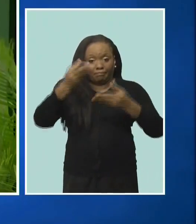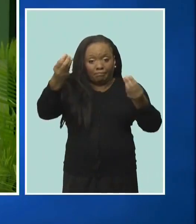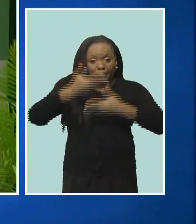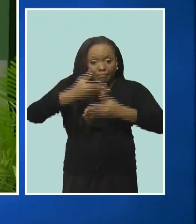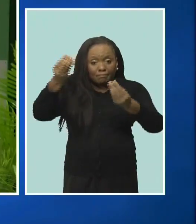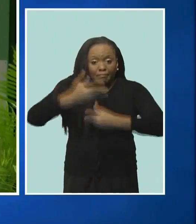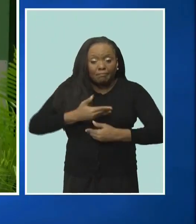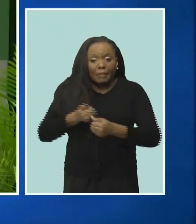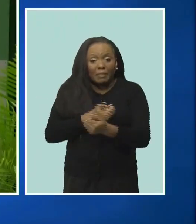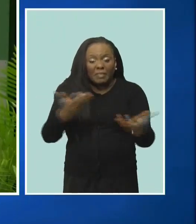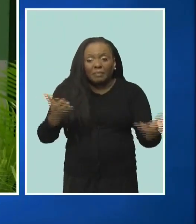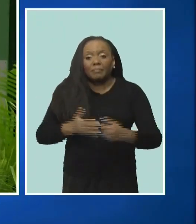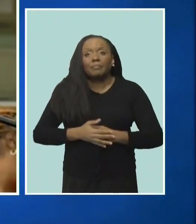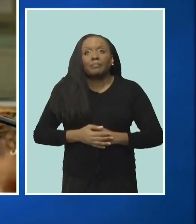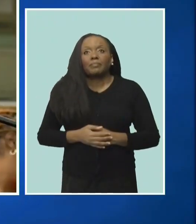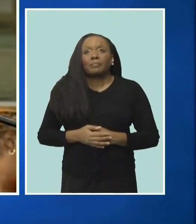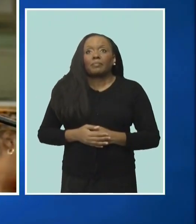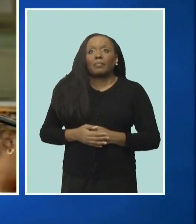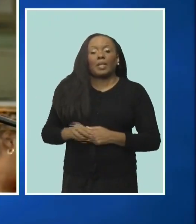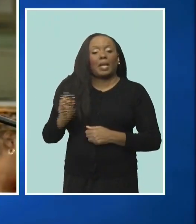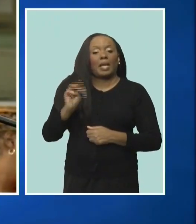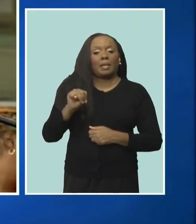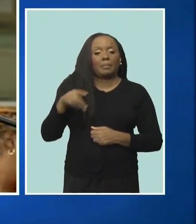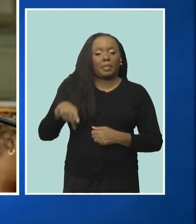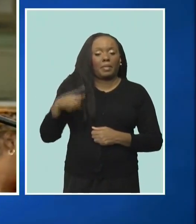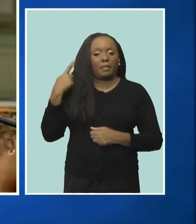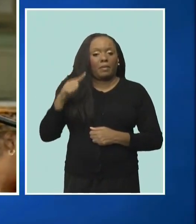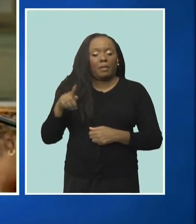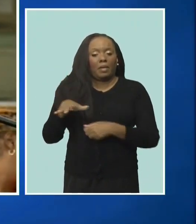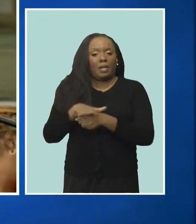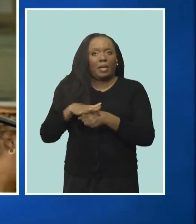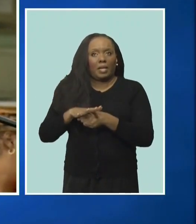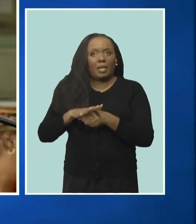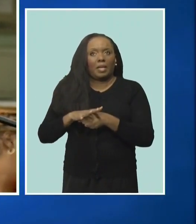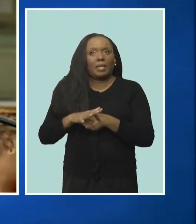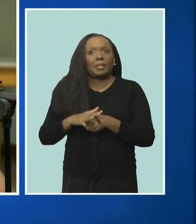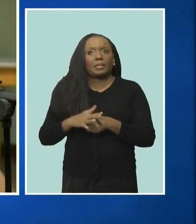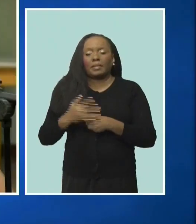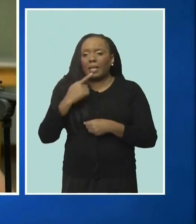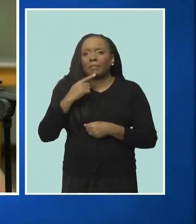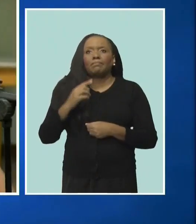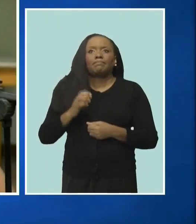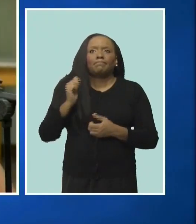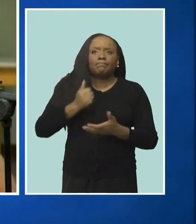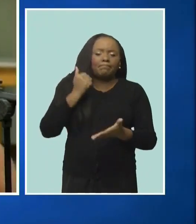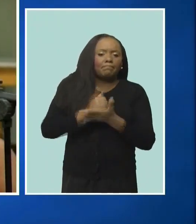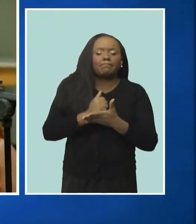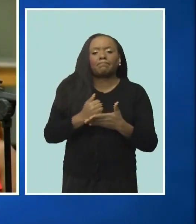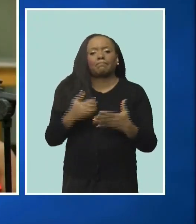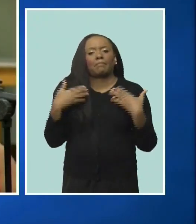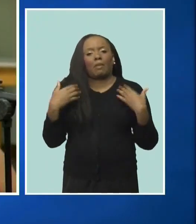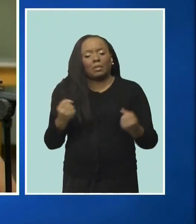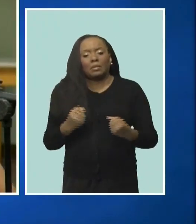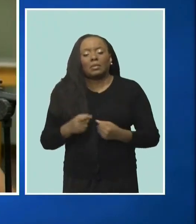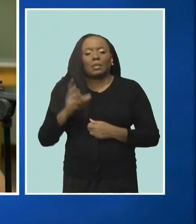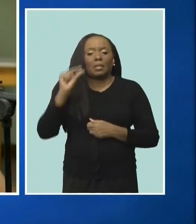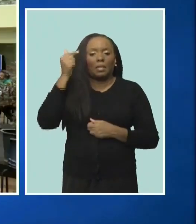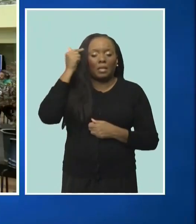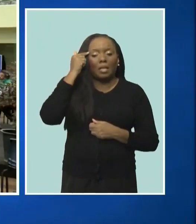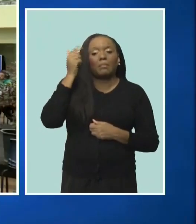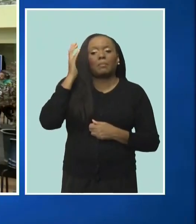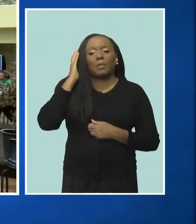has acknowledged some of the ideas put forth by his constituents, and he says he has every confidence that the government